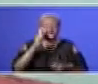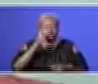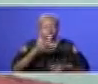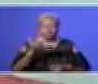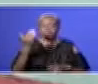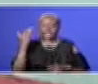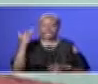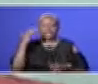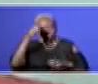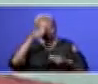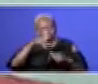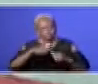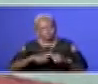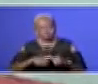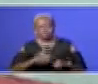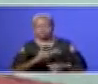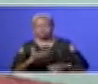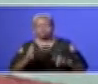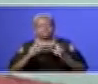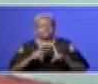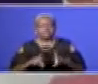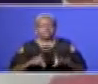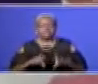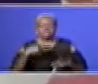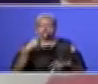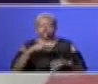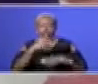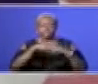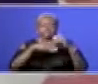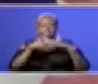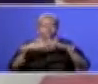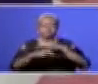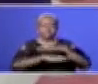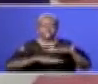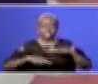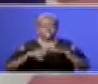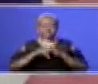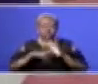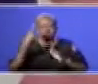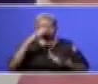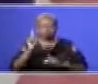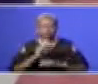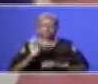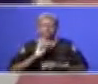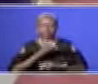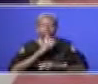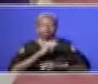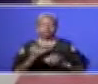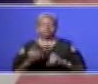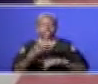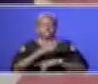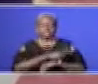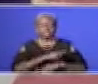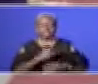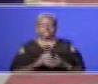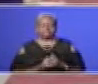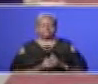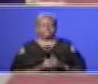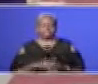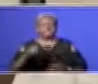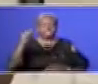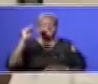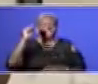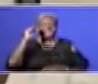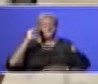those persons who were the foundation for where we are today. President of the National Congress of Trade Unions Bahamas Women's Association, Sharon